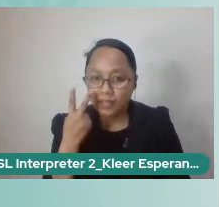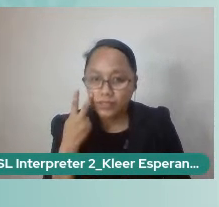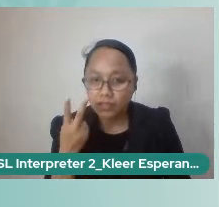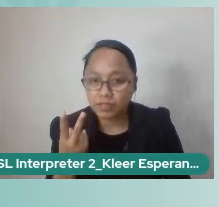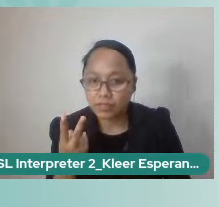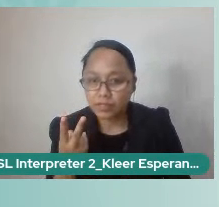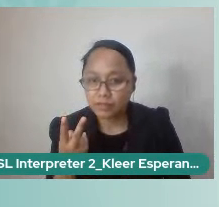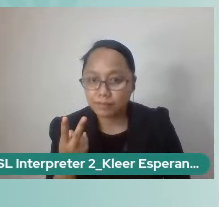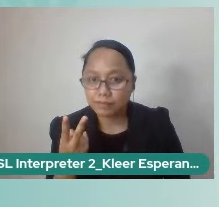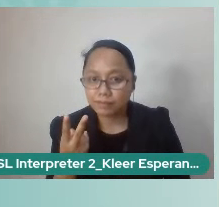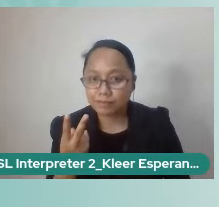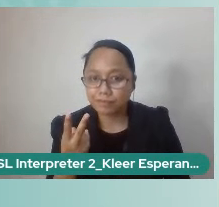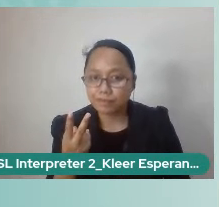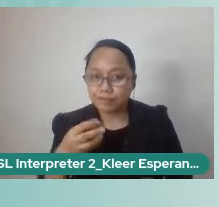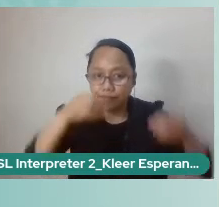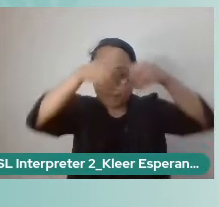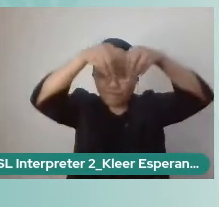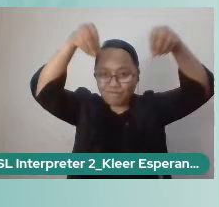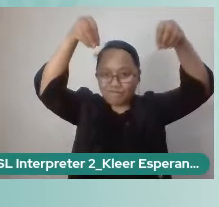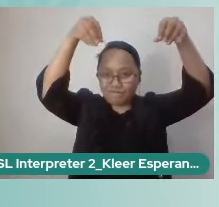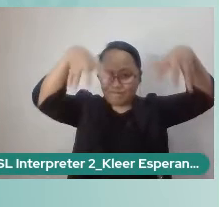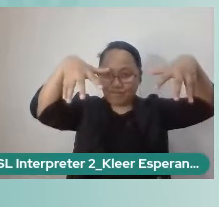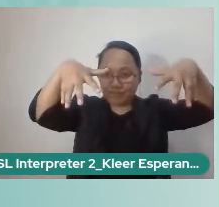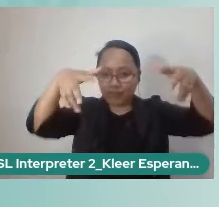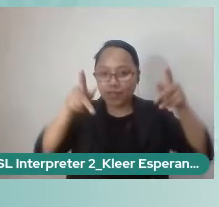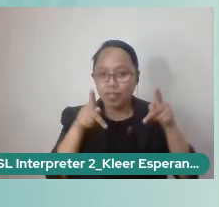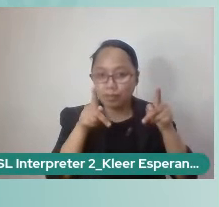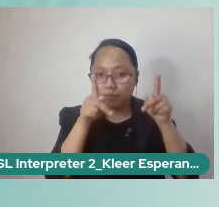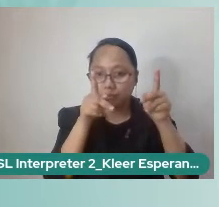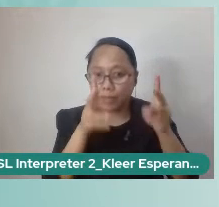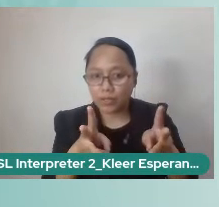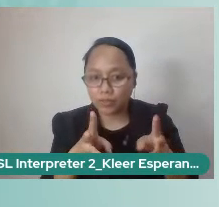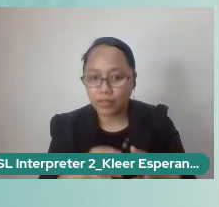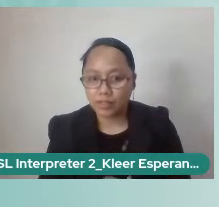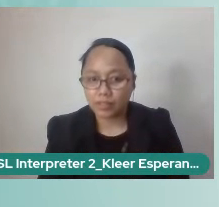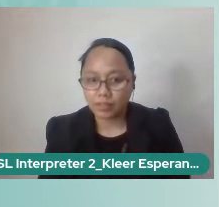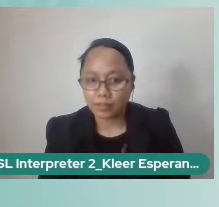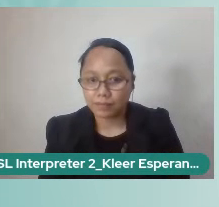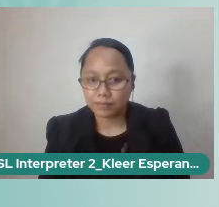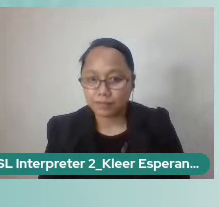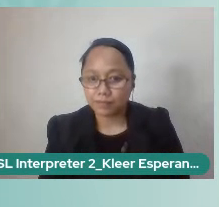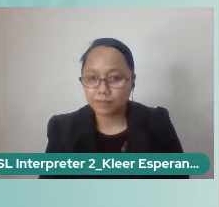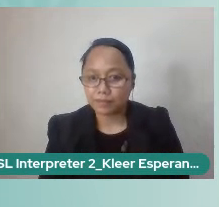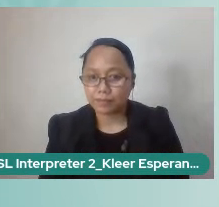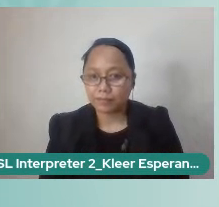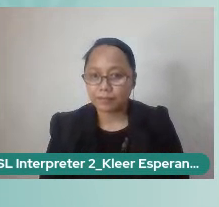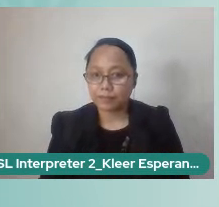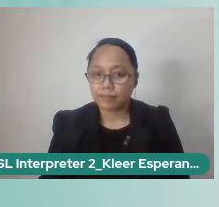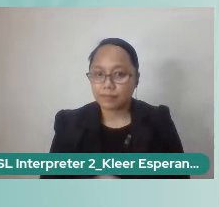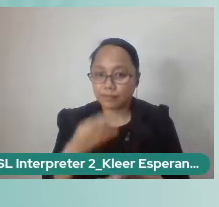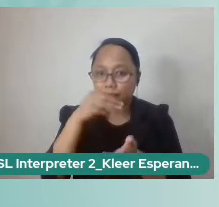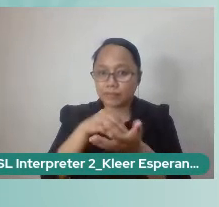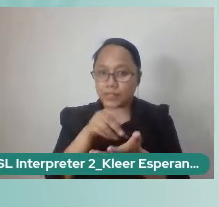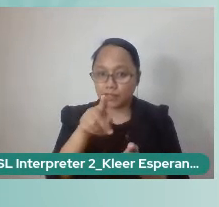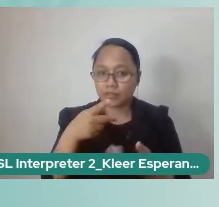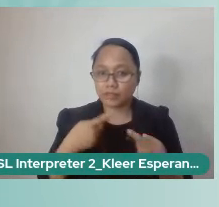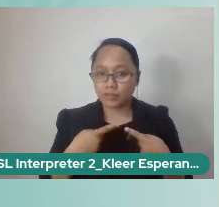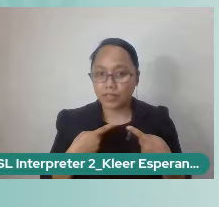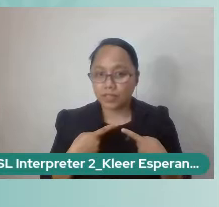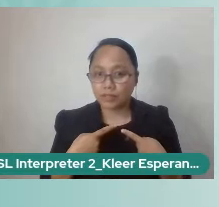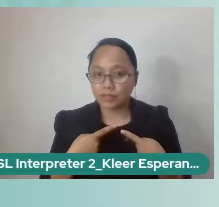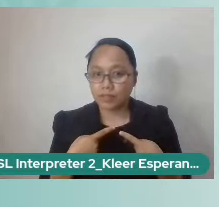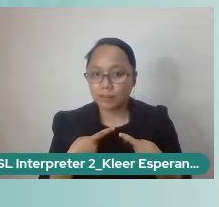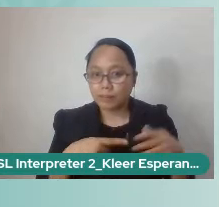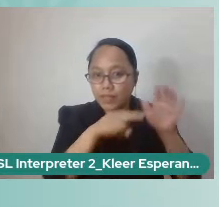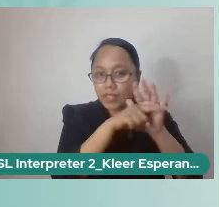referred directly to colposcopy for review and evaluation. In the middle, we have HPV detected but not